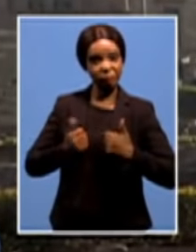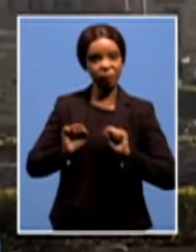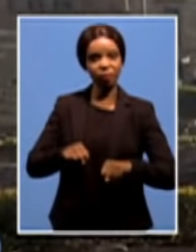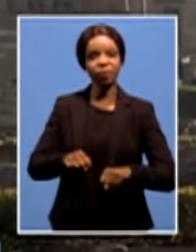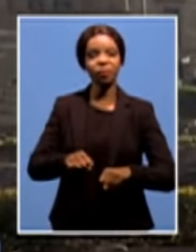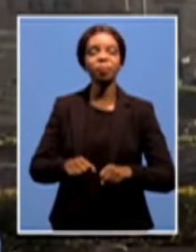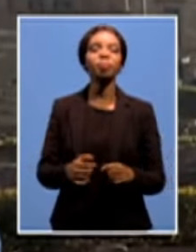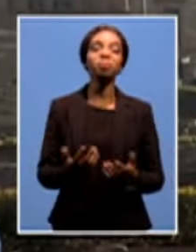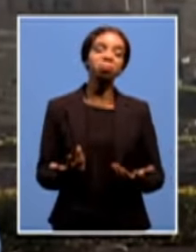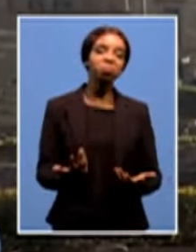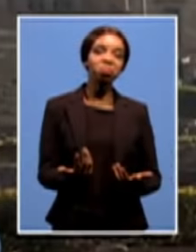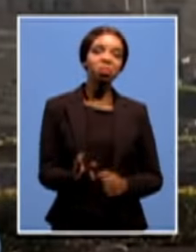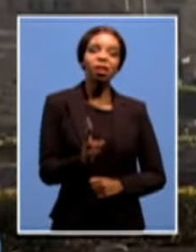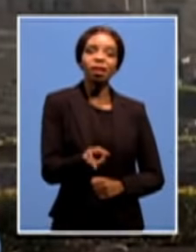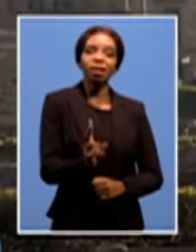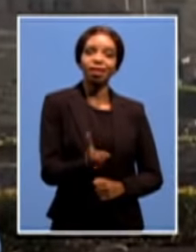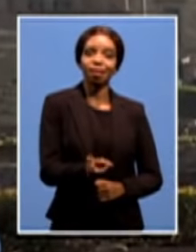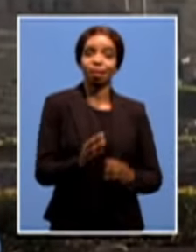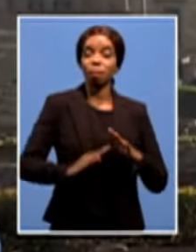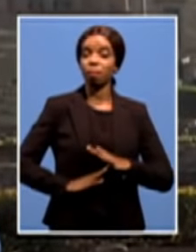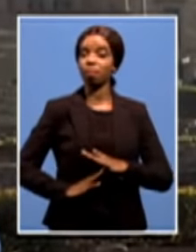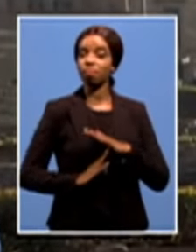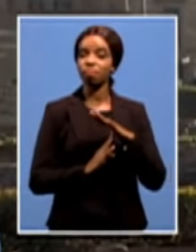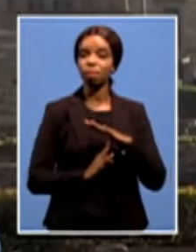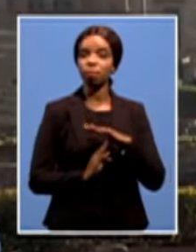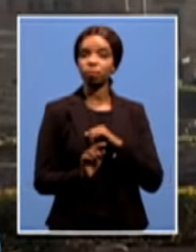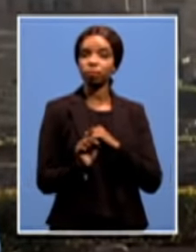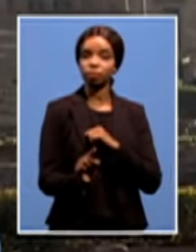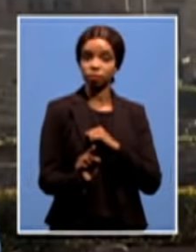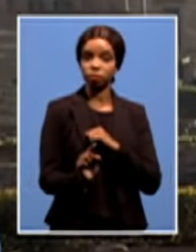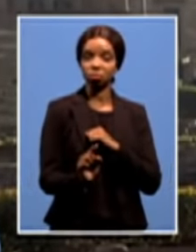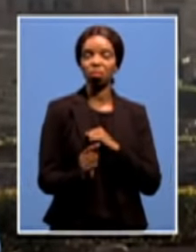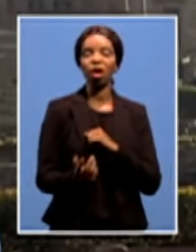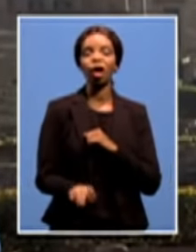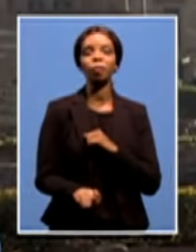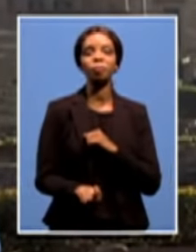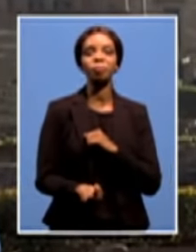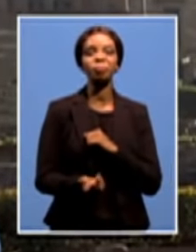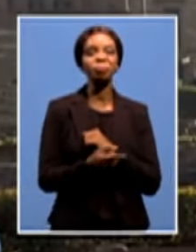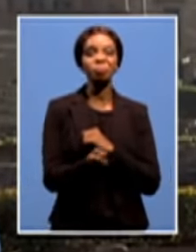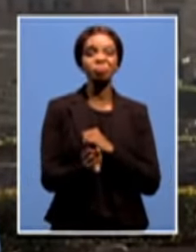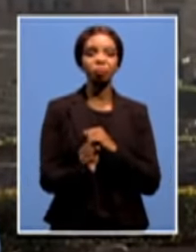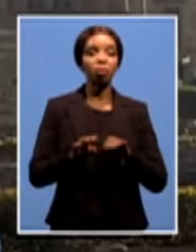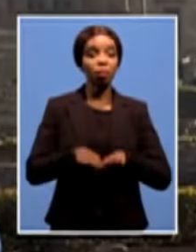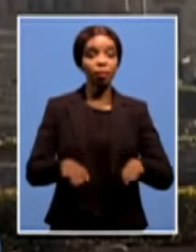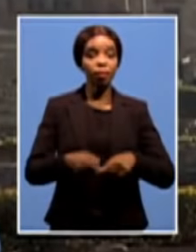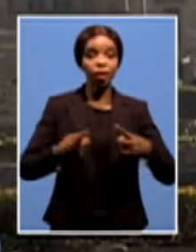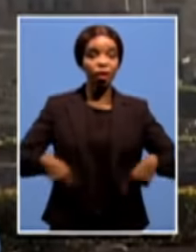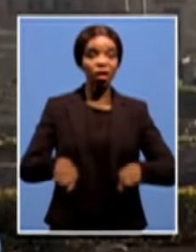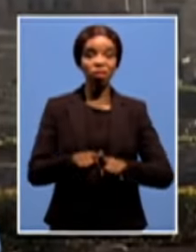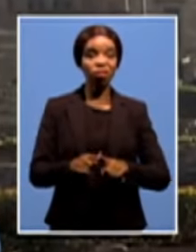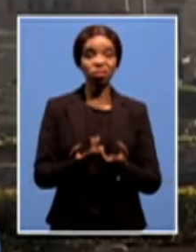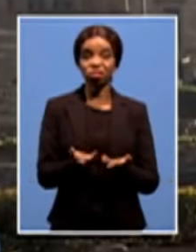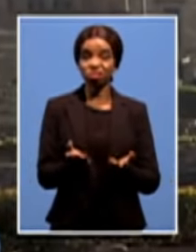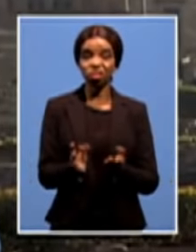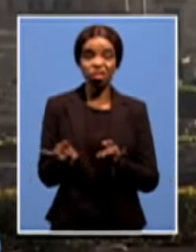children. Again, you know, the most deprived and marginalized of our children are the ones